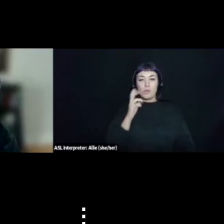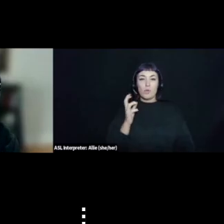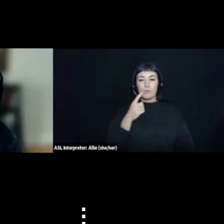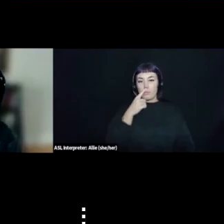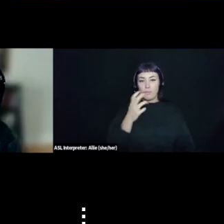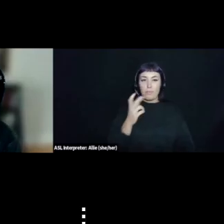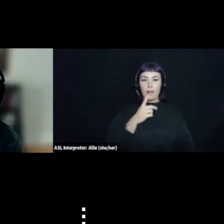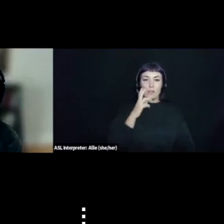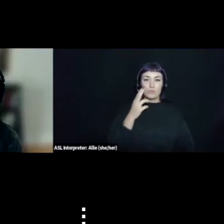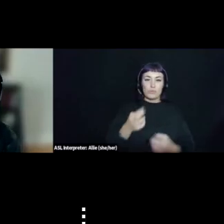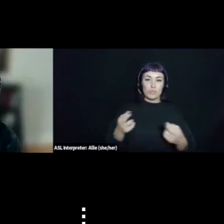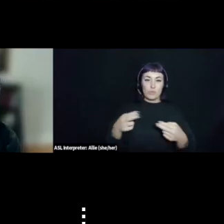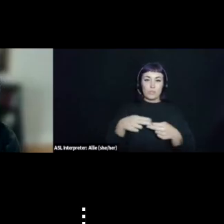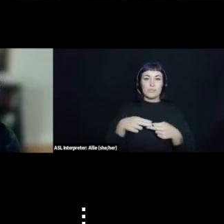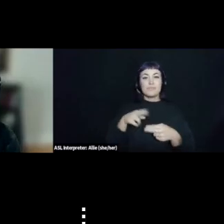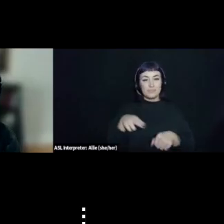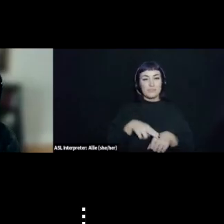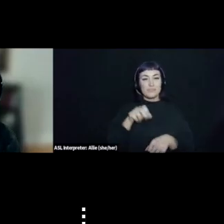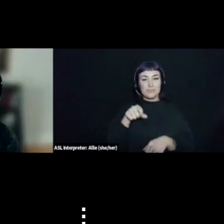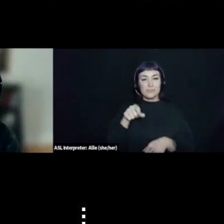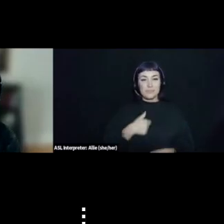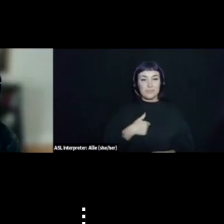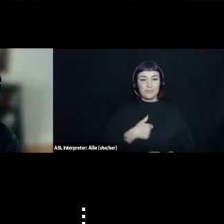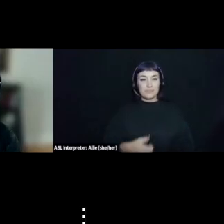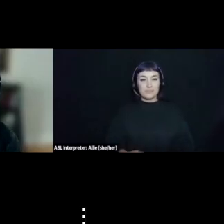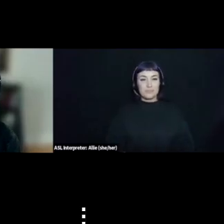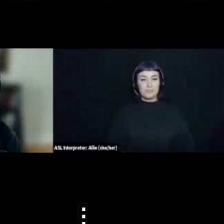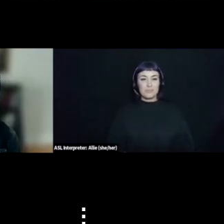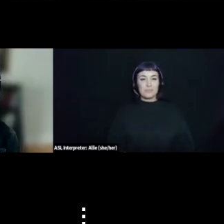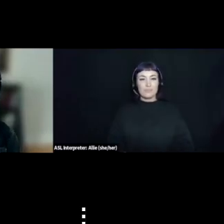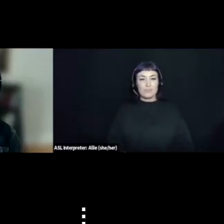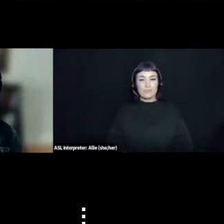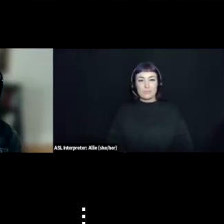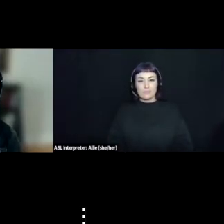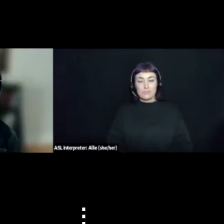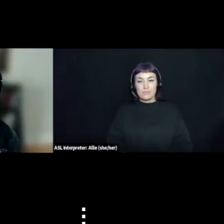one slide to your resource? Yes. Oh, of course. Yeah, sorry. No, no problem.